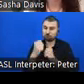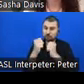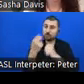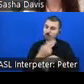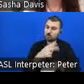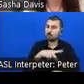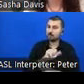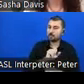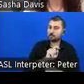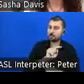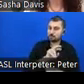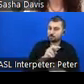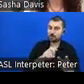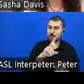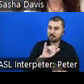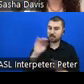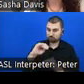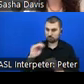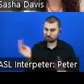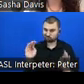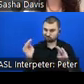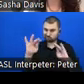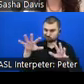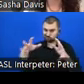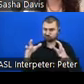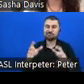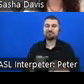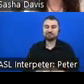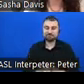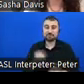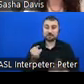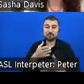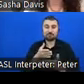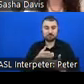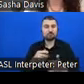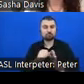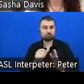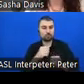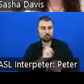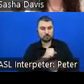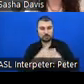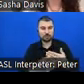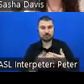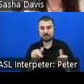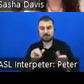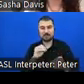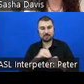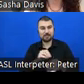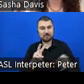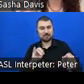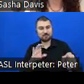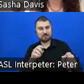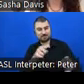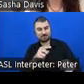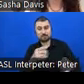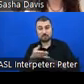clay. And the last piece that Gross was working on before he passed is still in the vise. So that's in the bottom right-hand corner of the